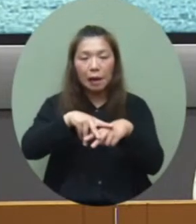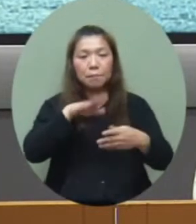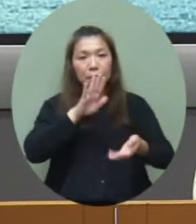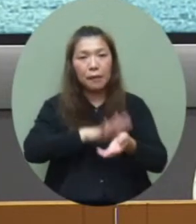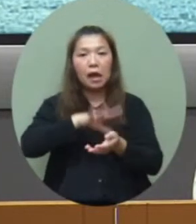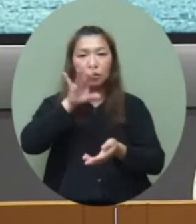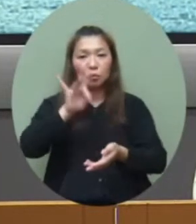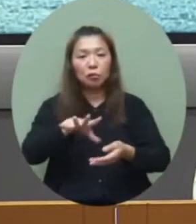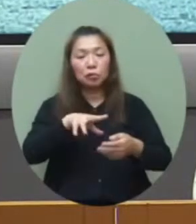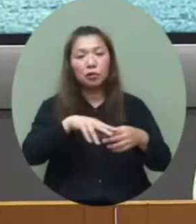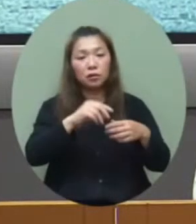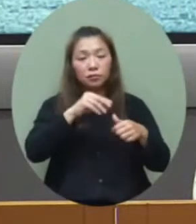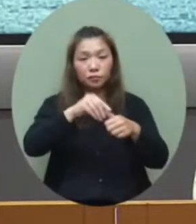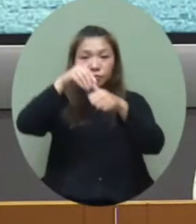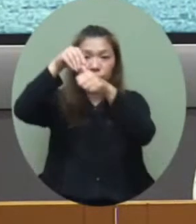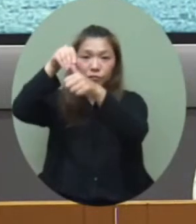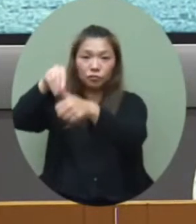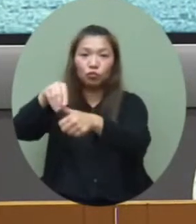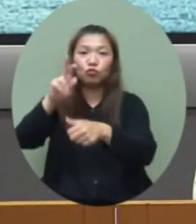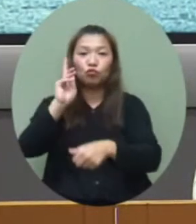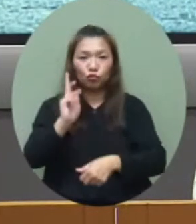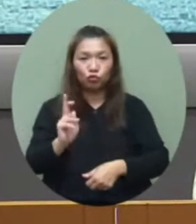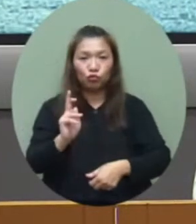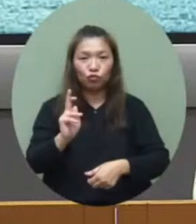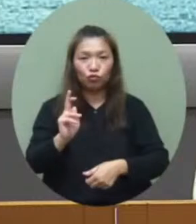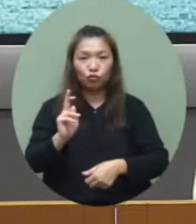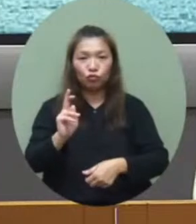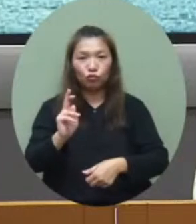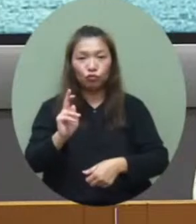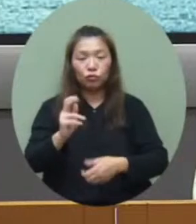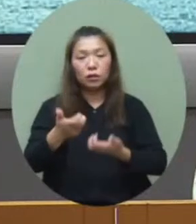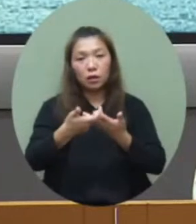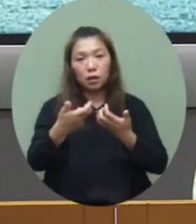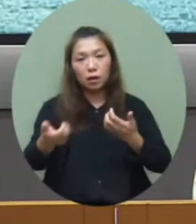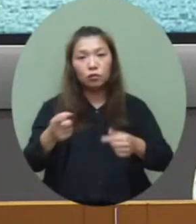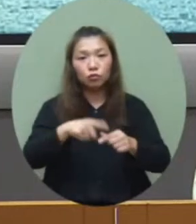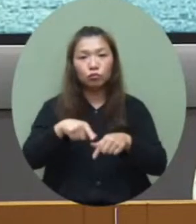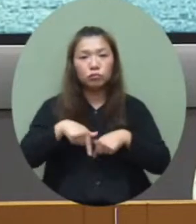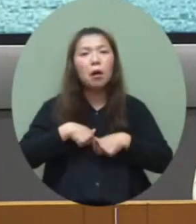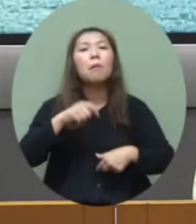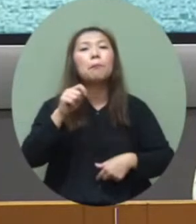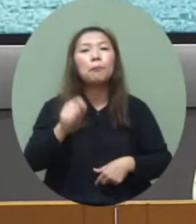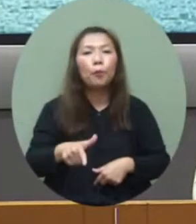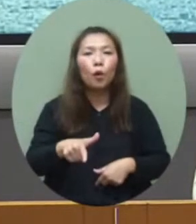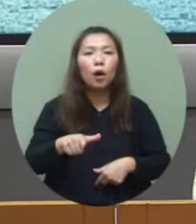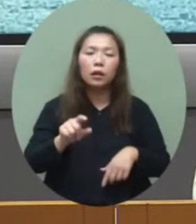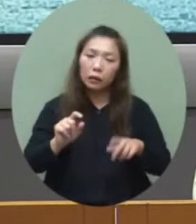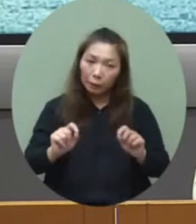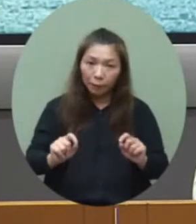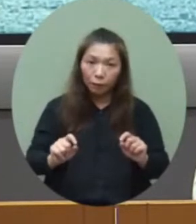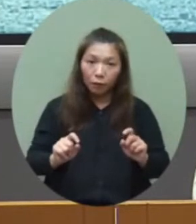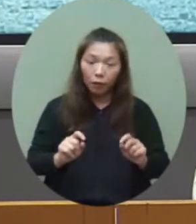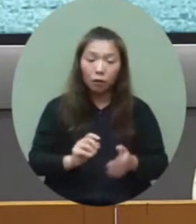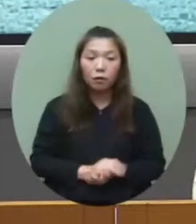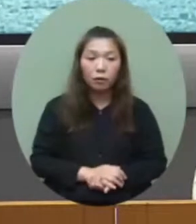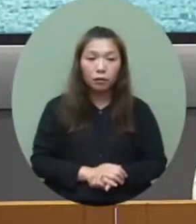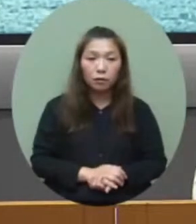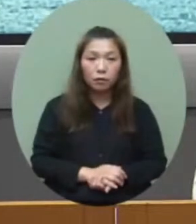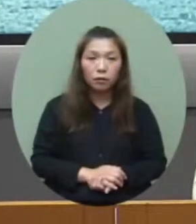centralized community infection isolation facility is different. It's a different